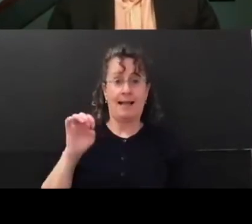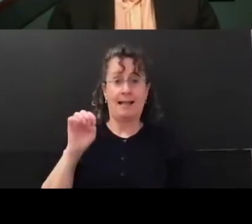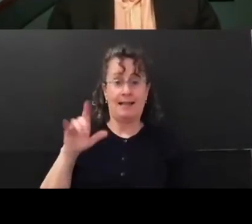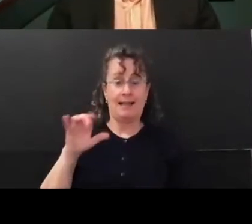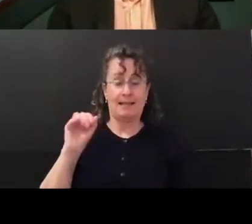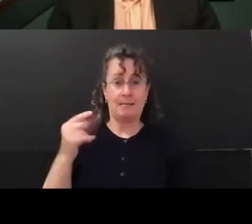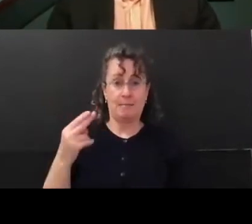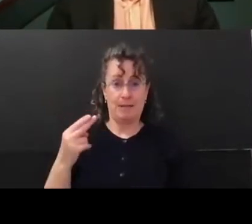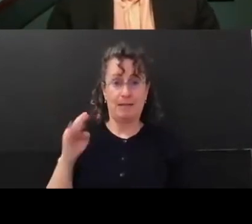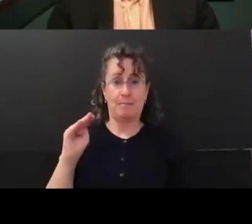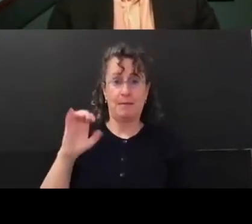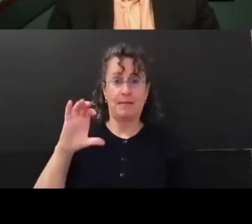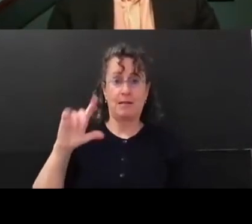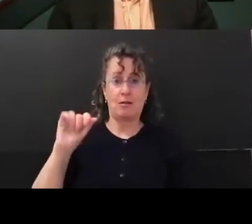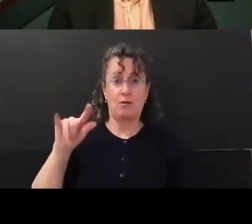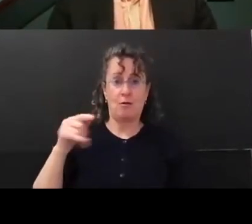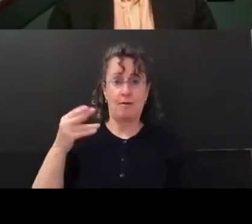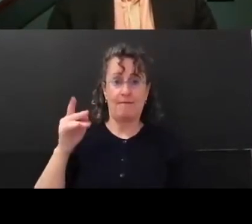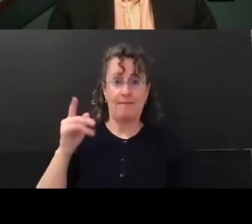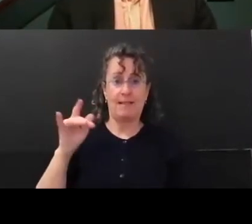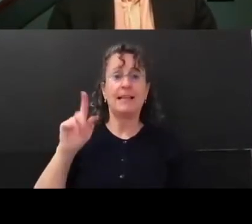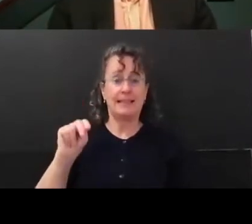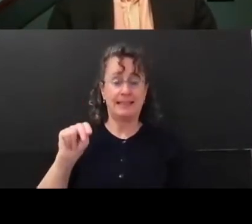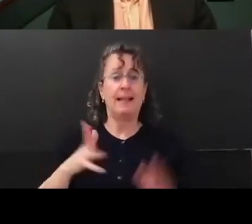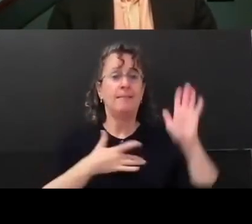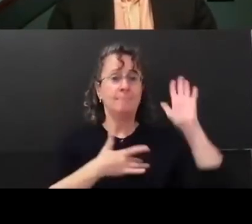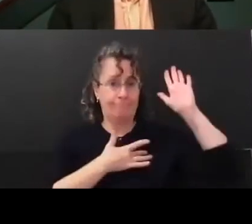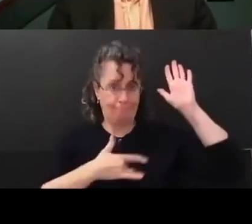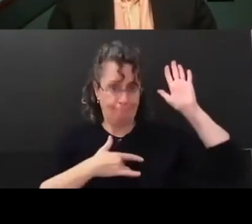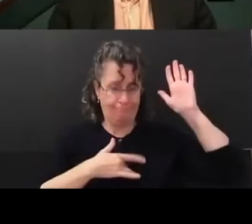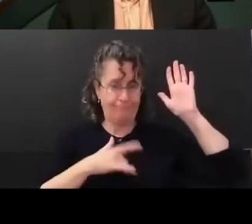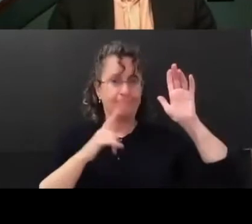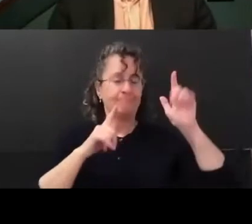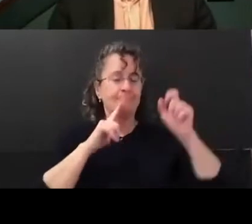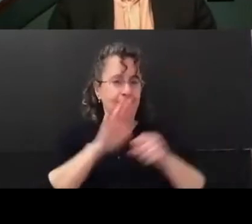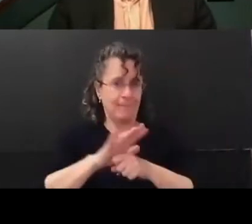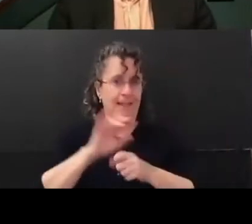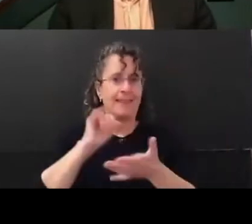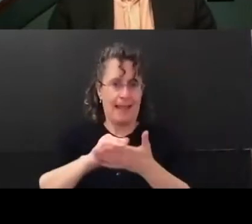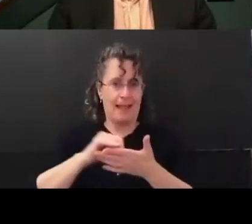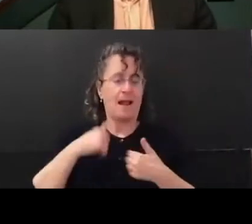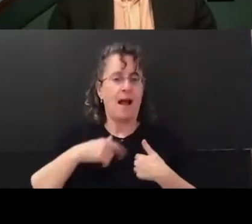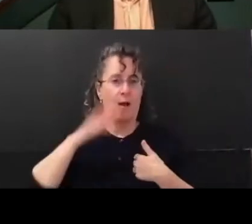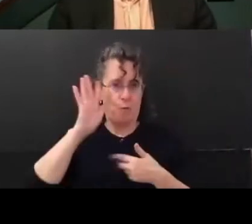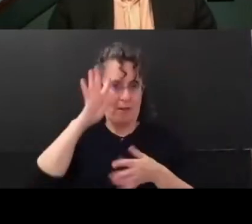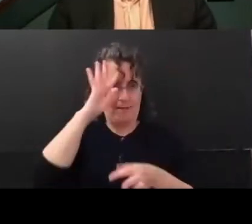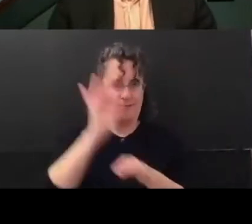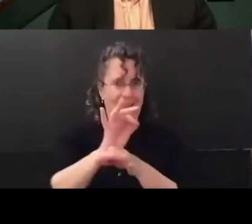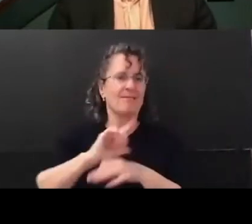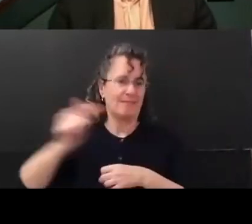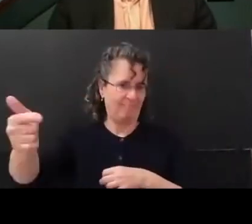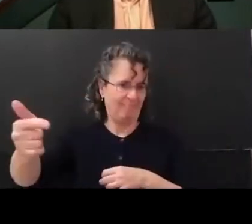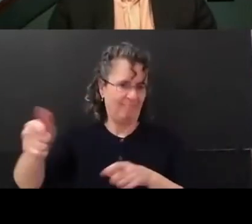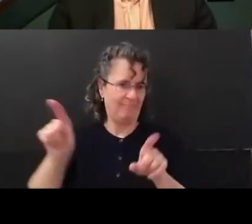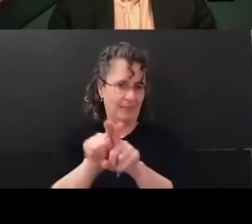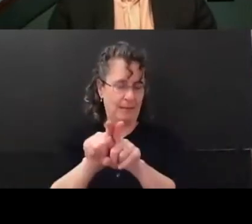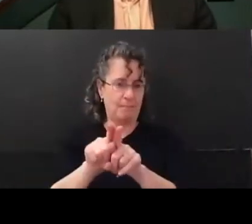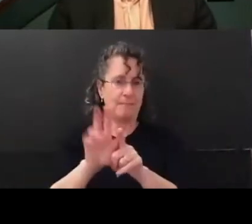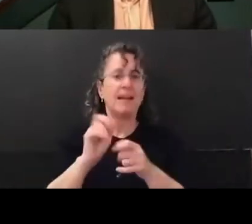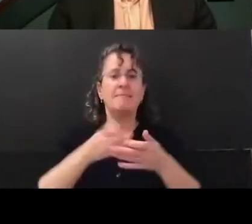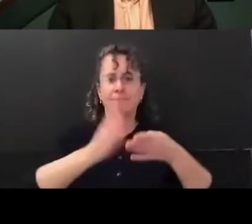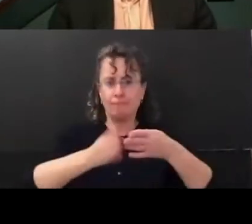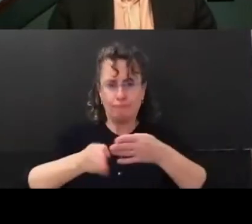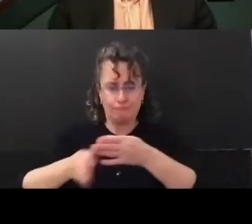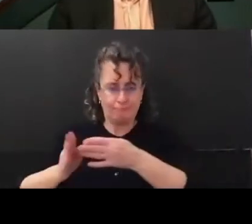solemnly affirm do solemnly affirm that I will faithfully that I will faithfully execute the